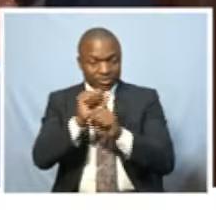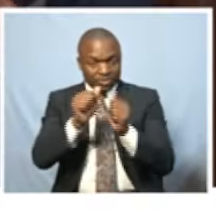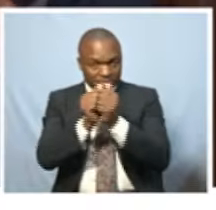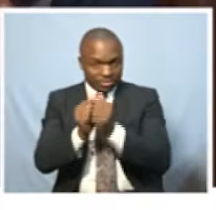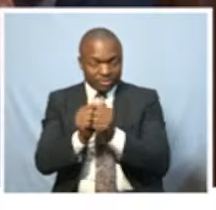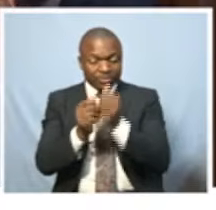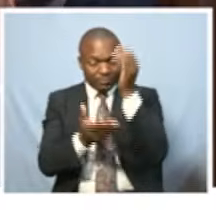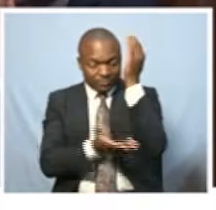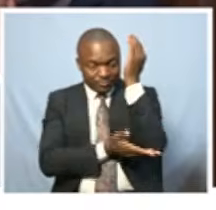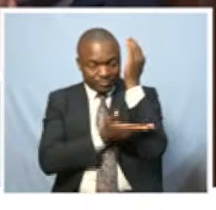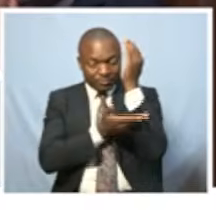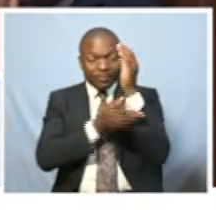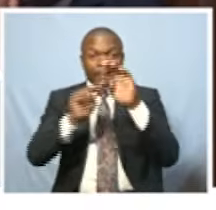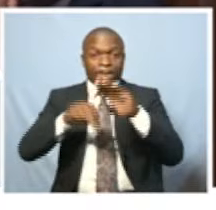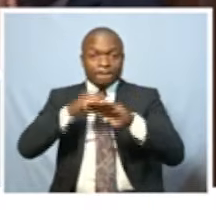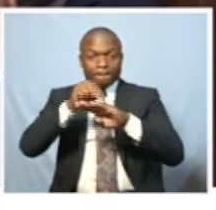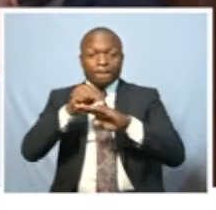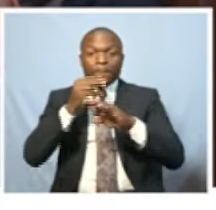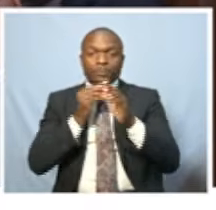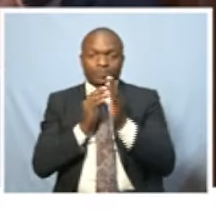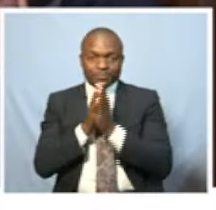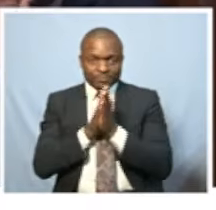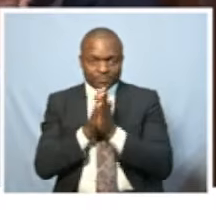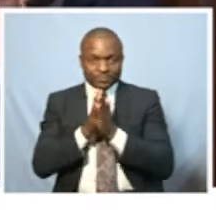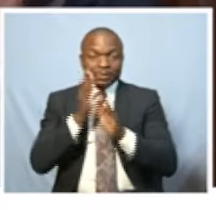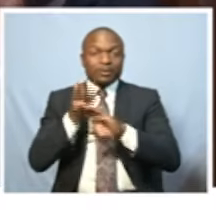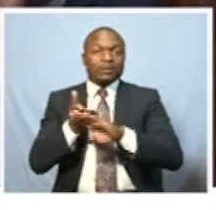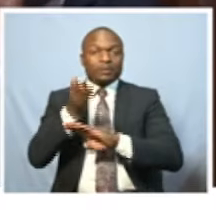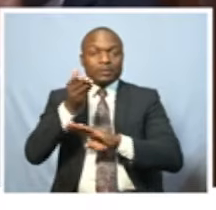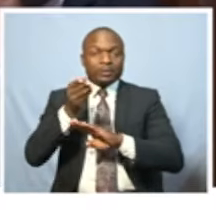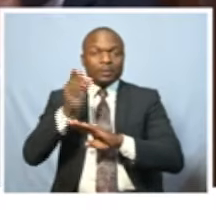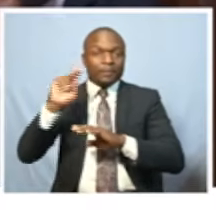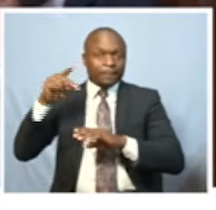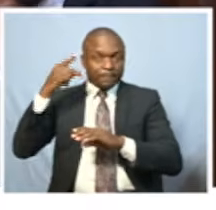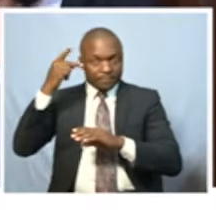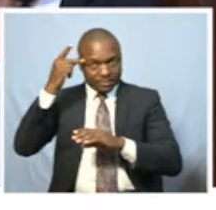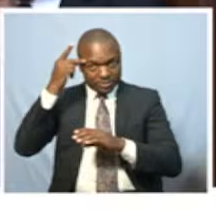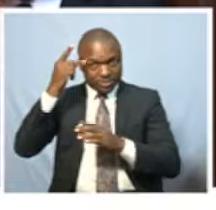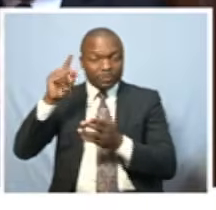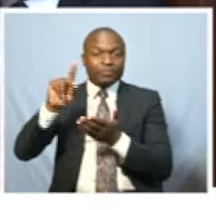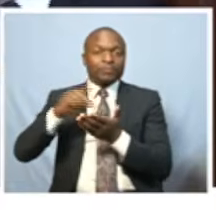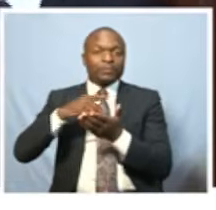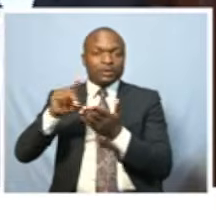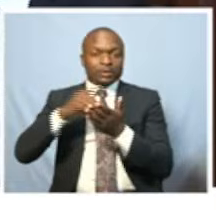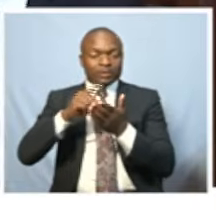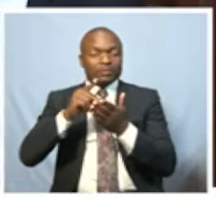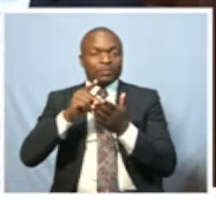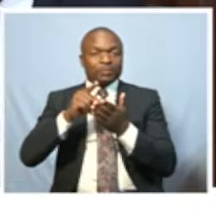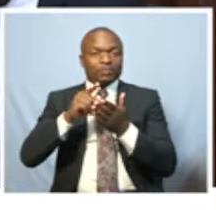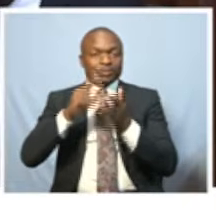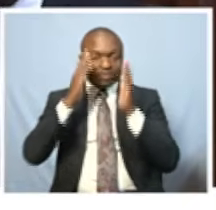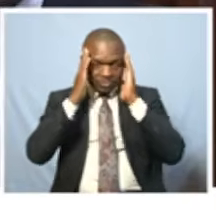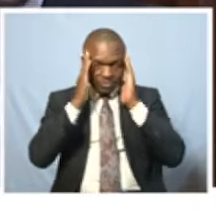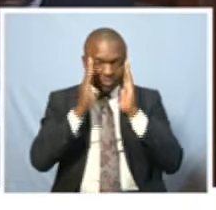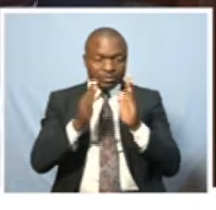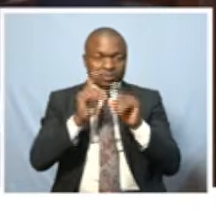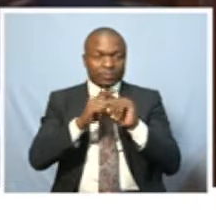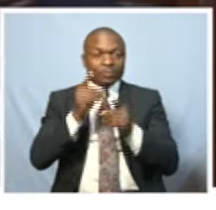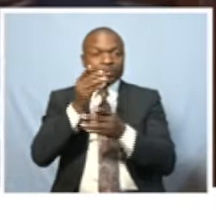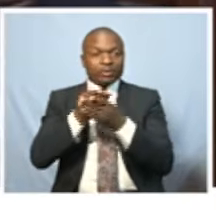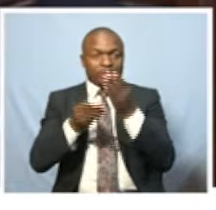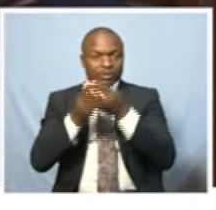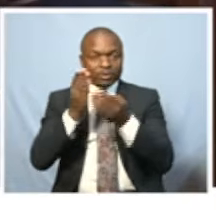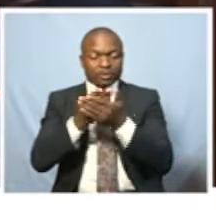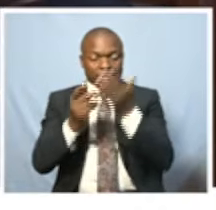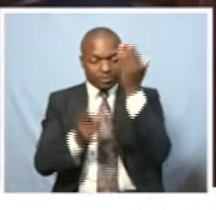will advance national interests above partisan considerations and collectively contribute to